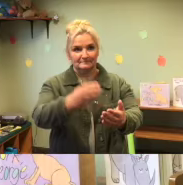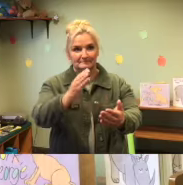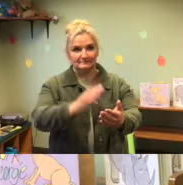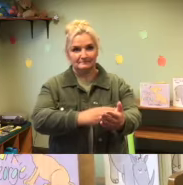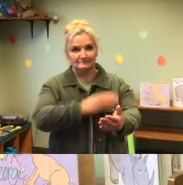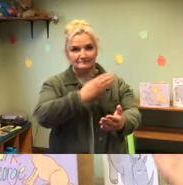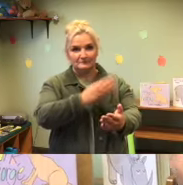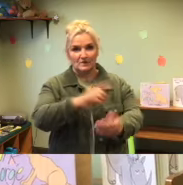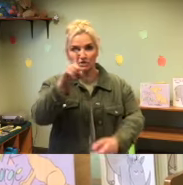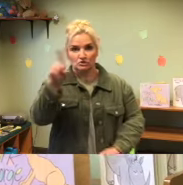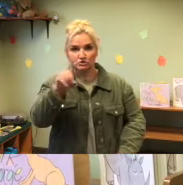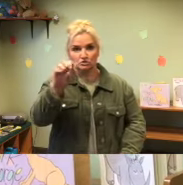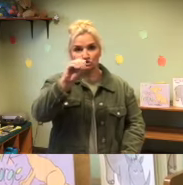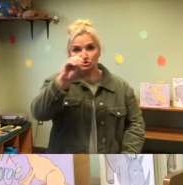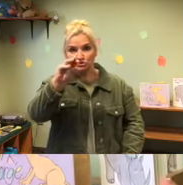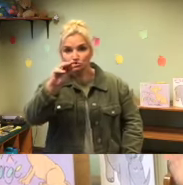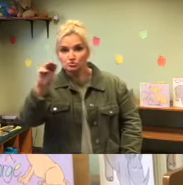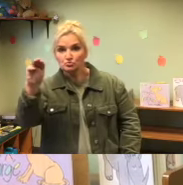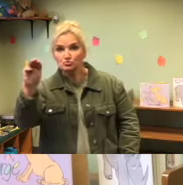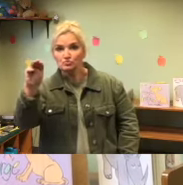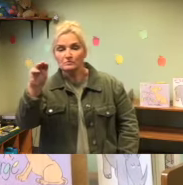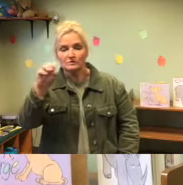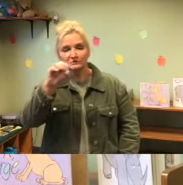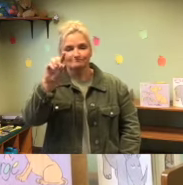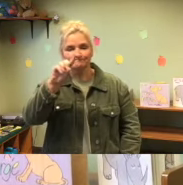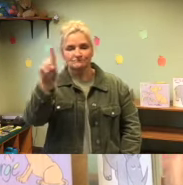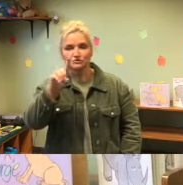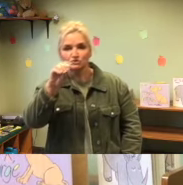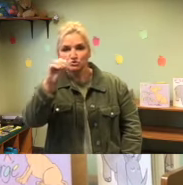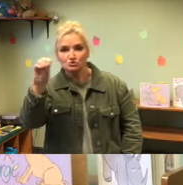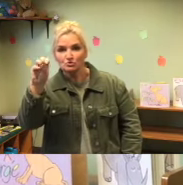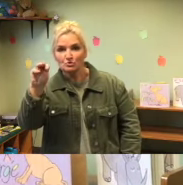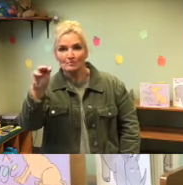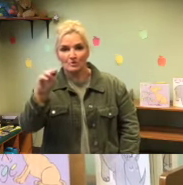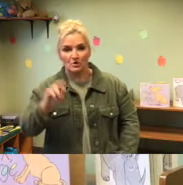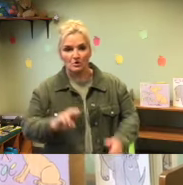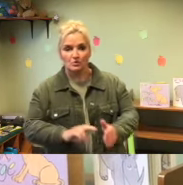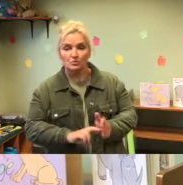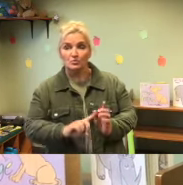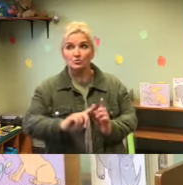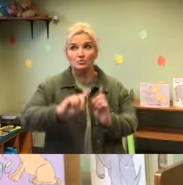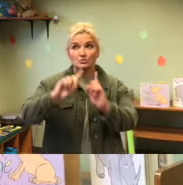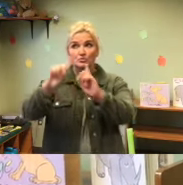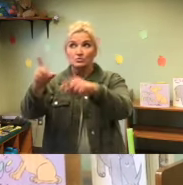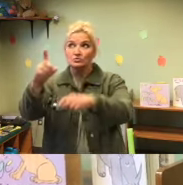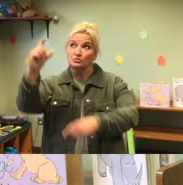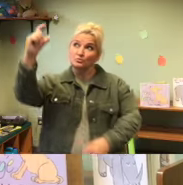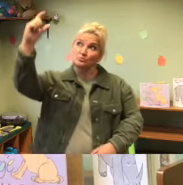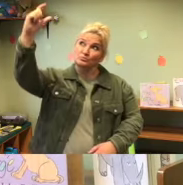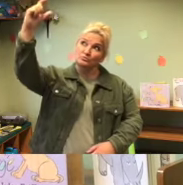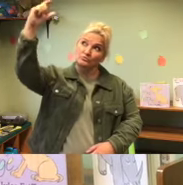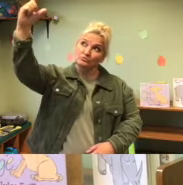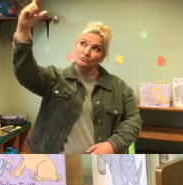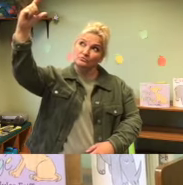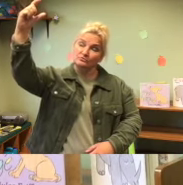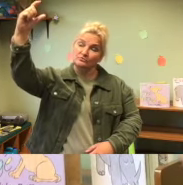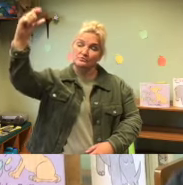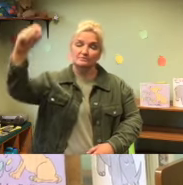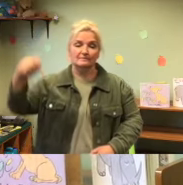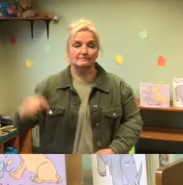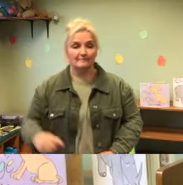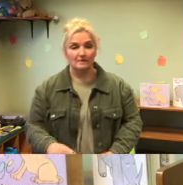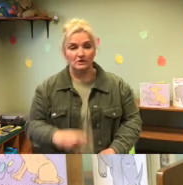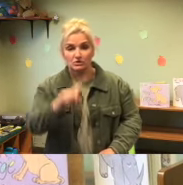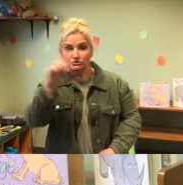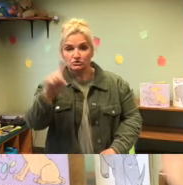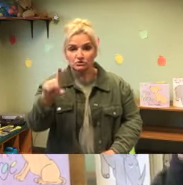Zoom, zoom, zoom, we're going to the moon. Zoom, zoom, zoom, we're